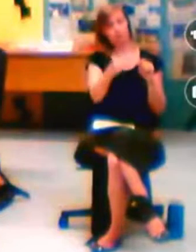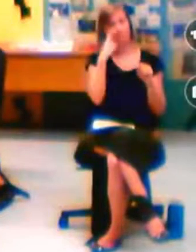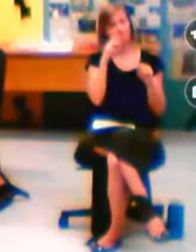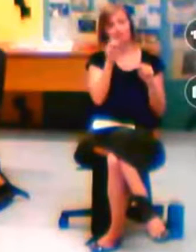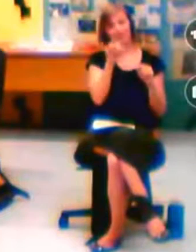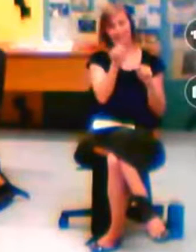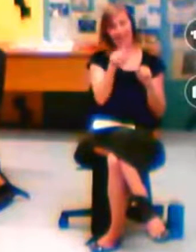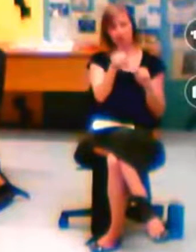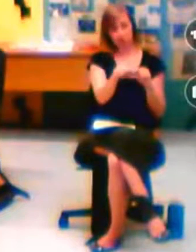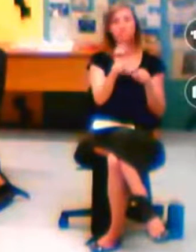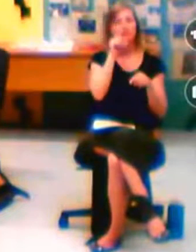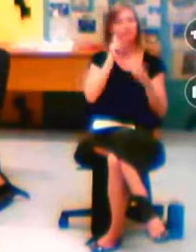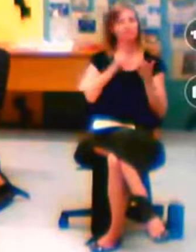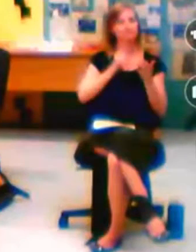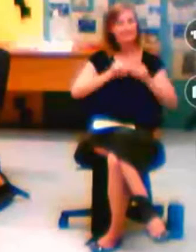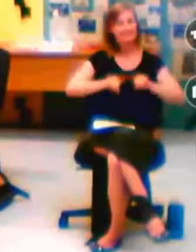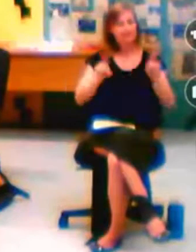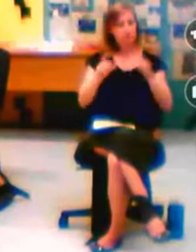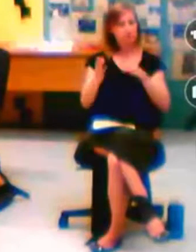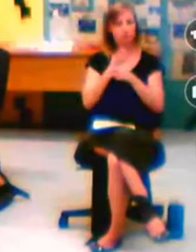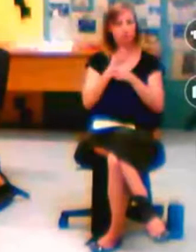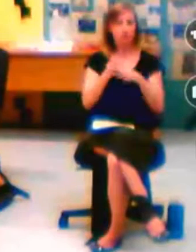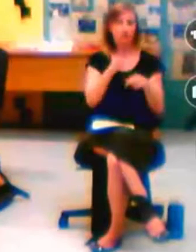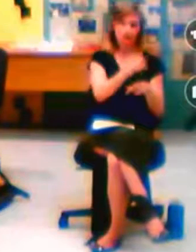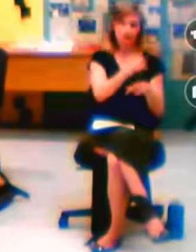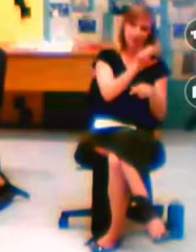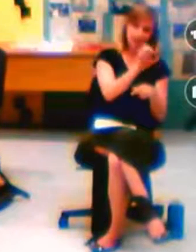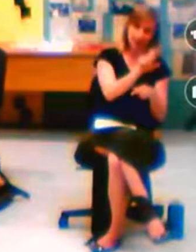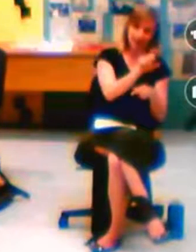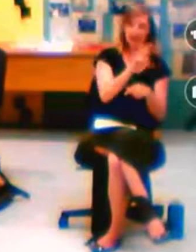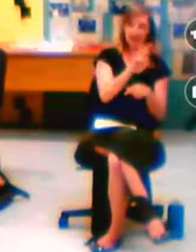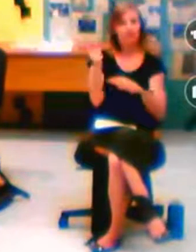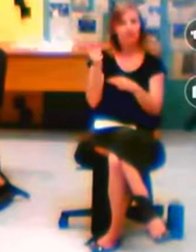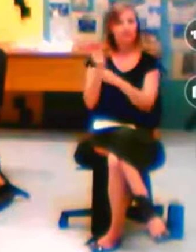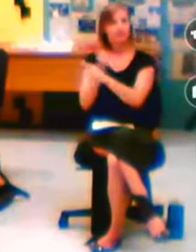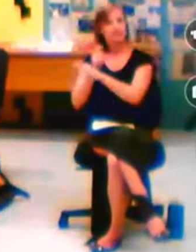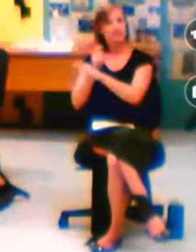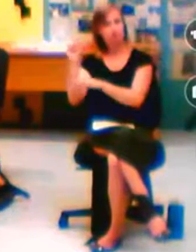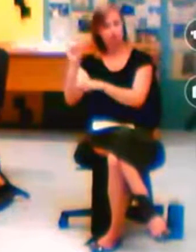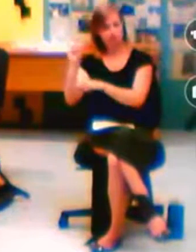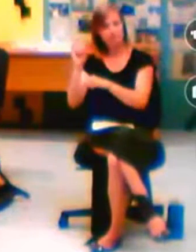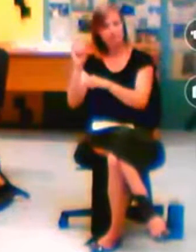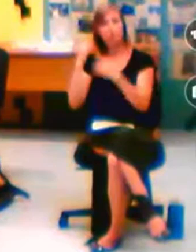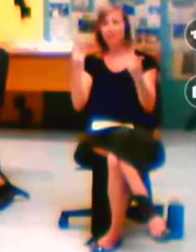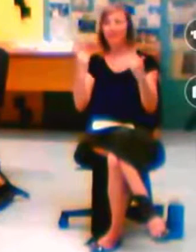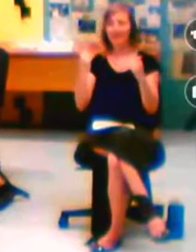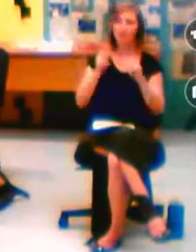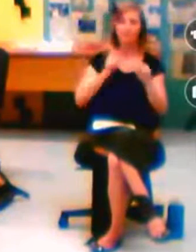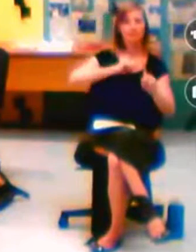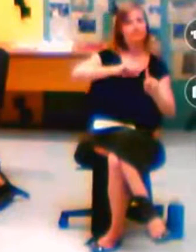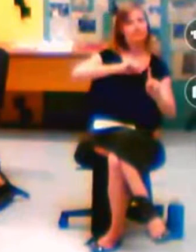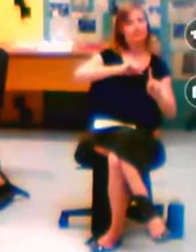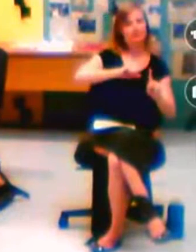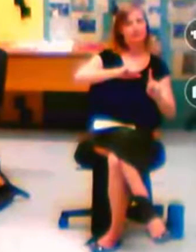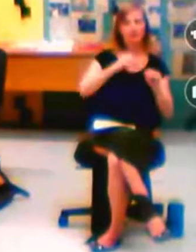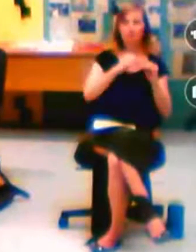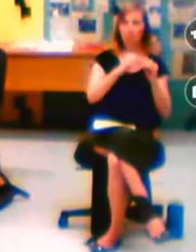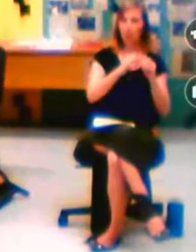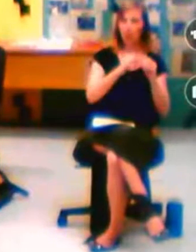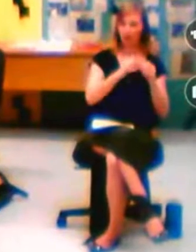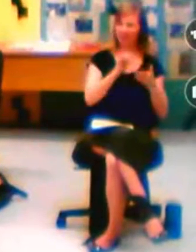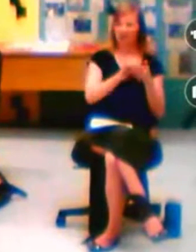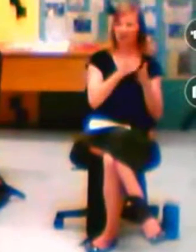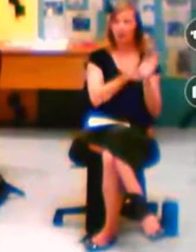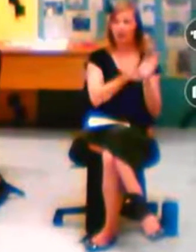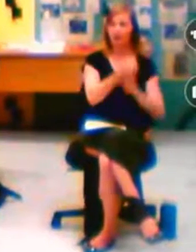the amendment is silent on this topic. However, because reimbursements for Medicaid-eligible beneficiaries are not